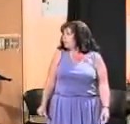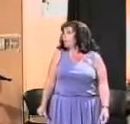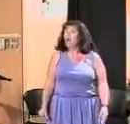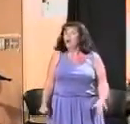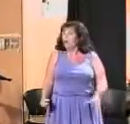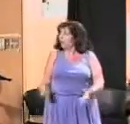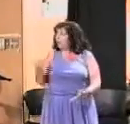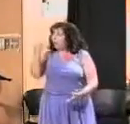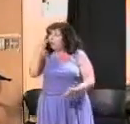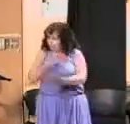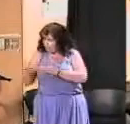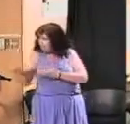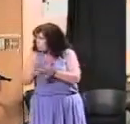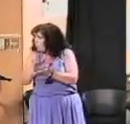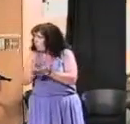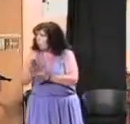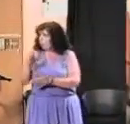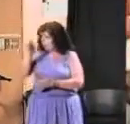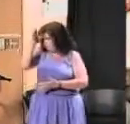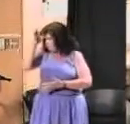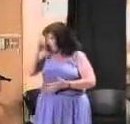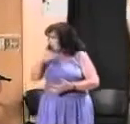fail.